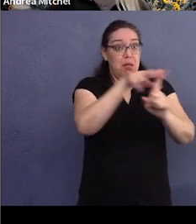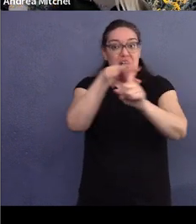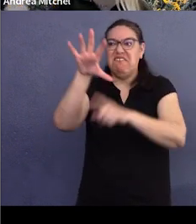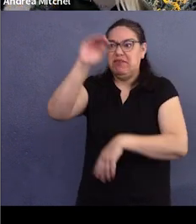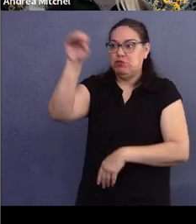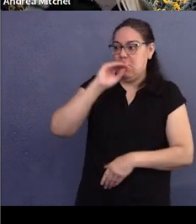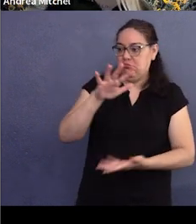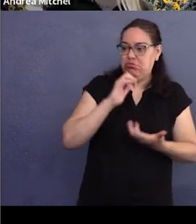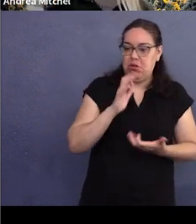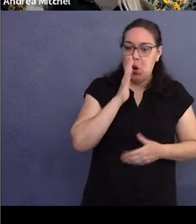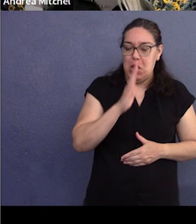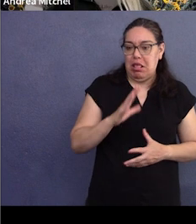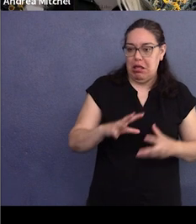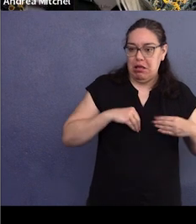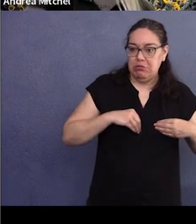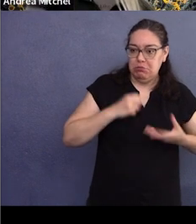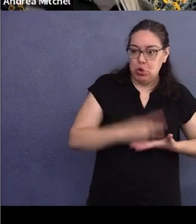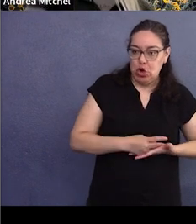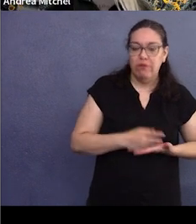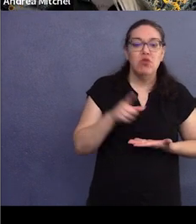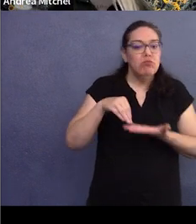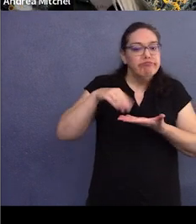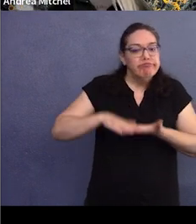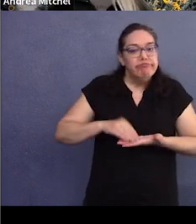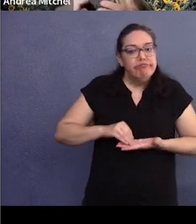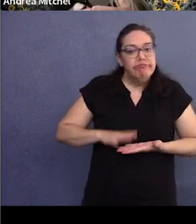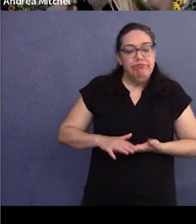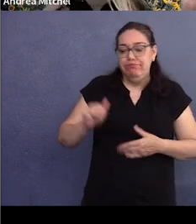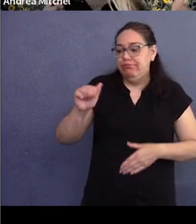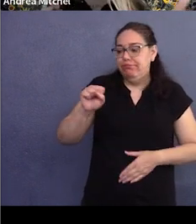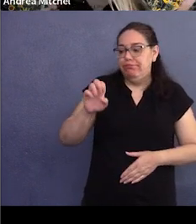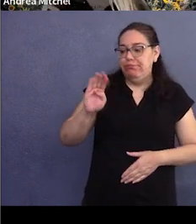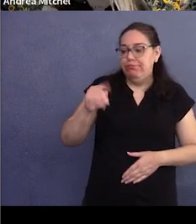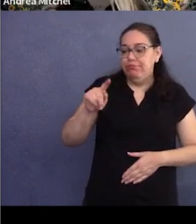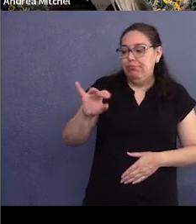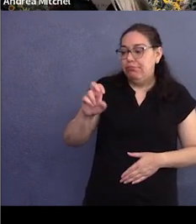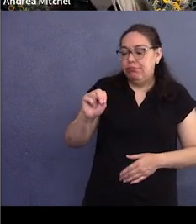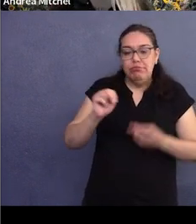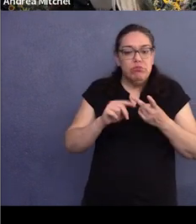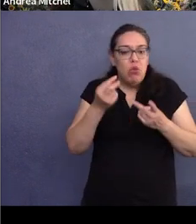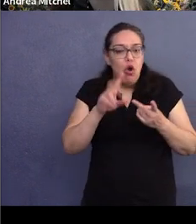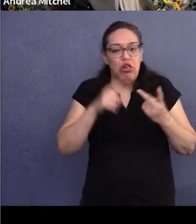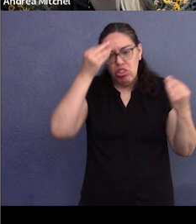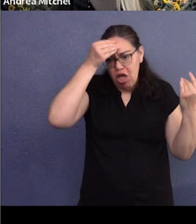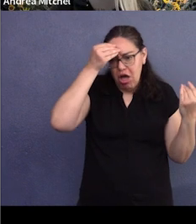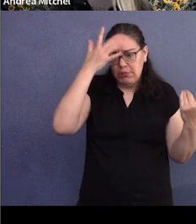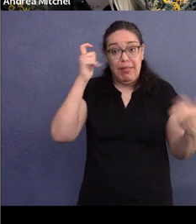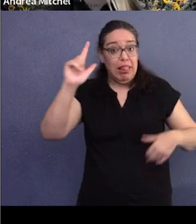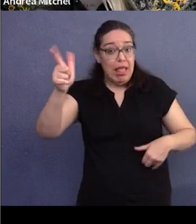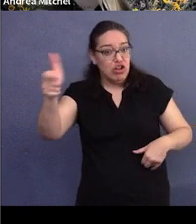note assumptions or note some of your thoughts, because a year from now, you may forget, like, why did I come up with this